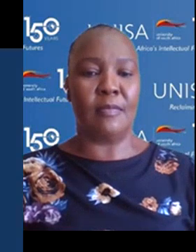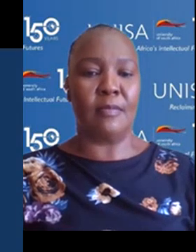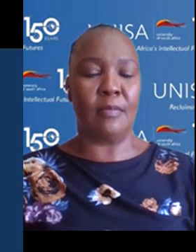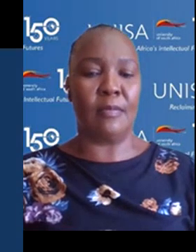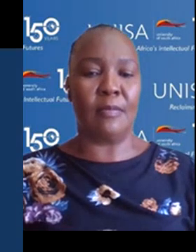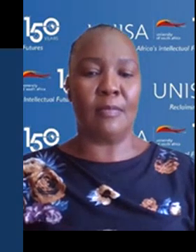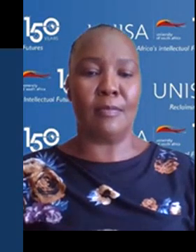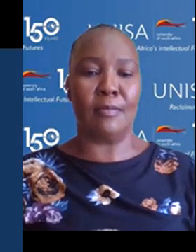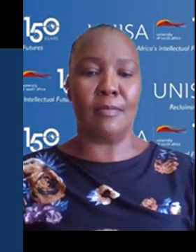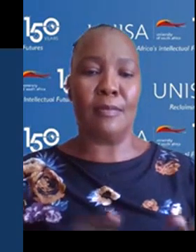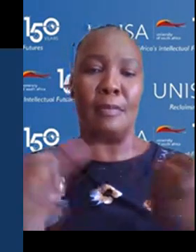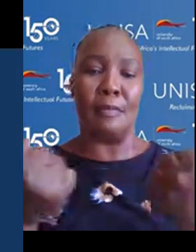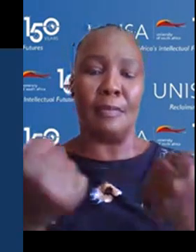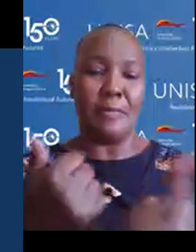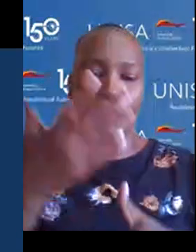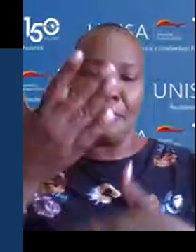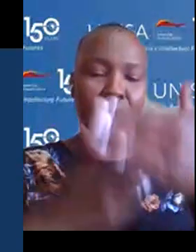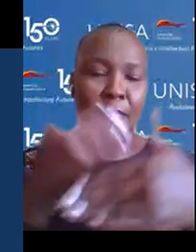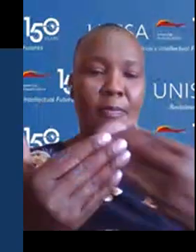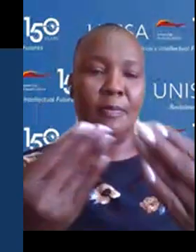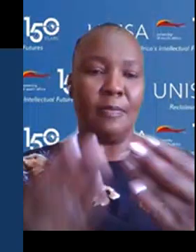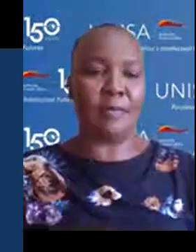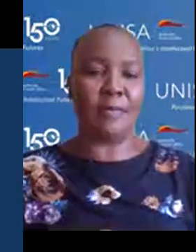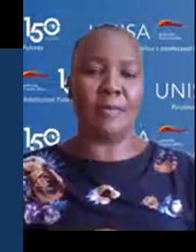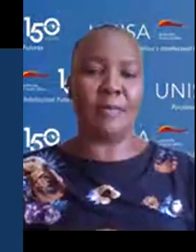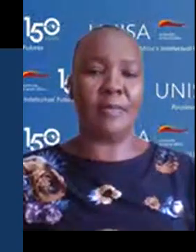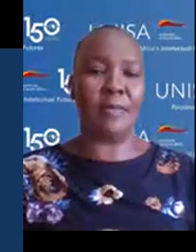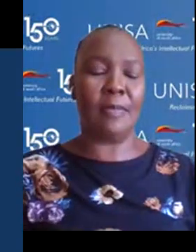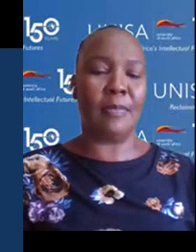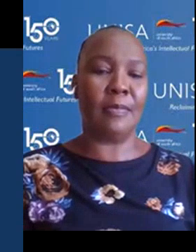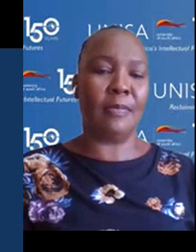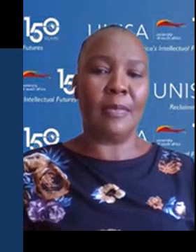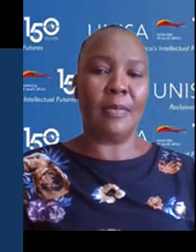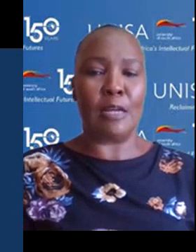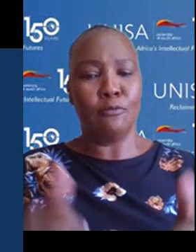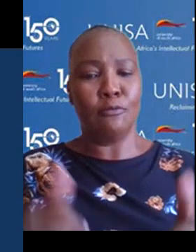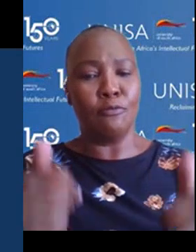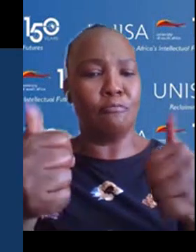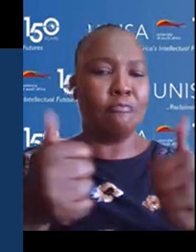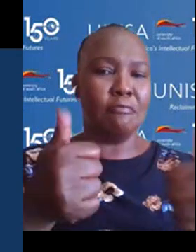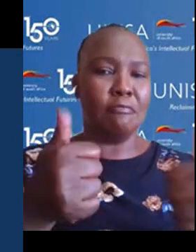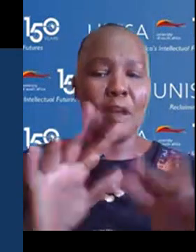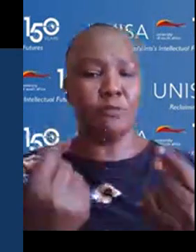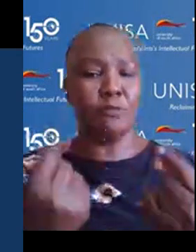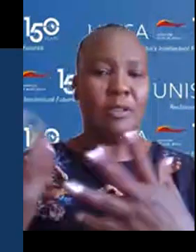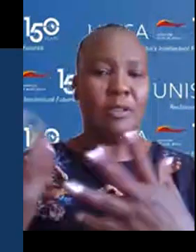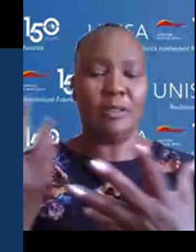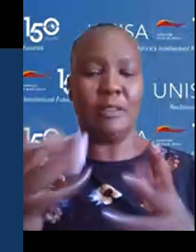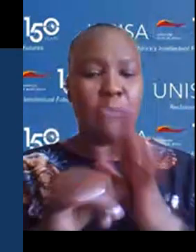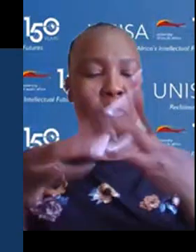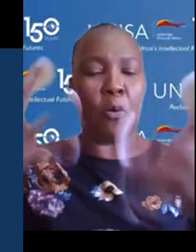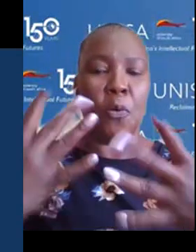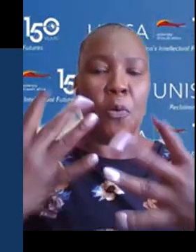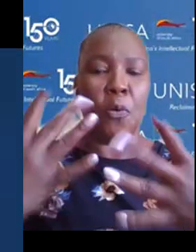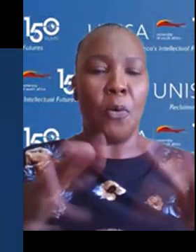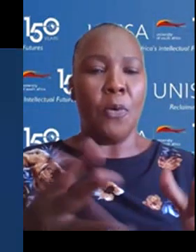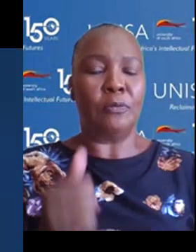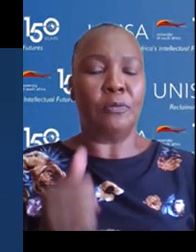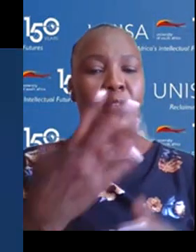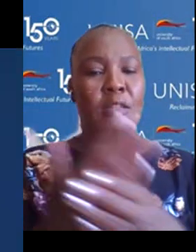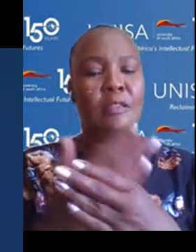All right, so there we go, guys. So pretty much summed up, showed you guys how to do it. So very importantly, with your